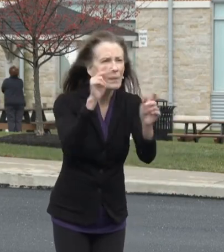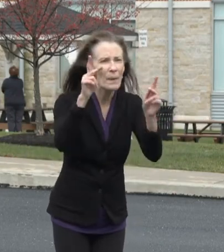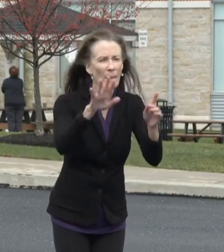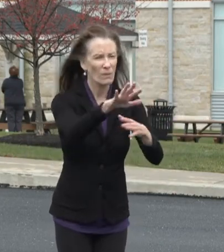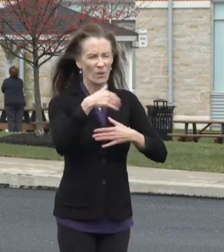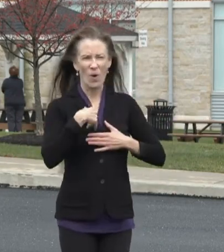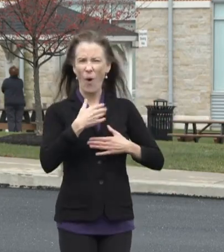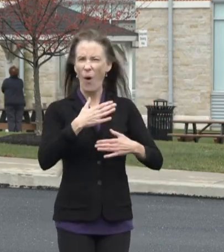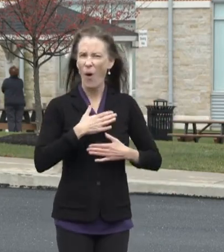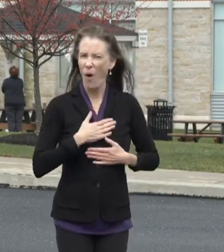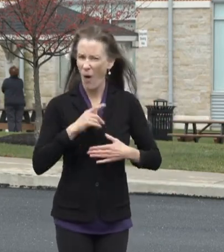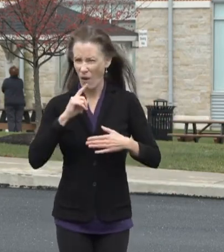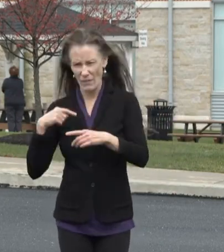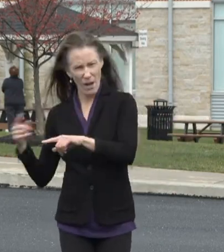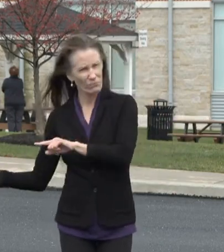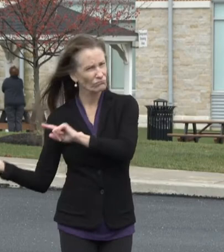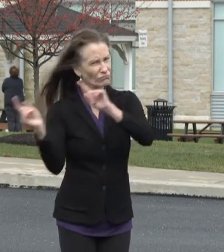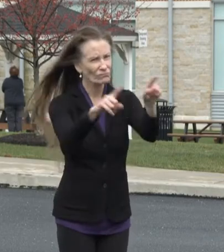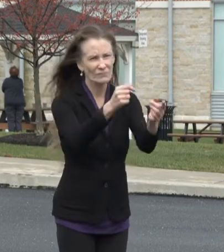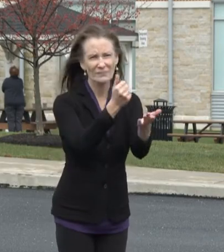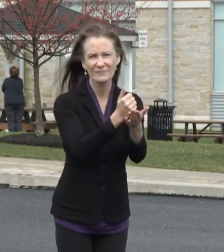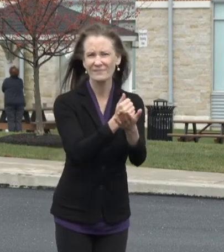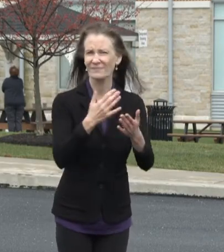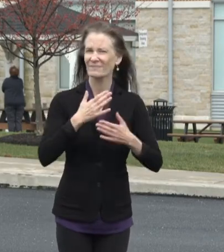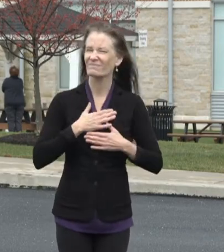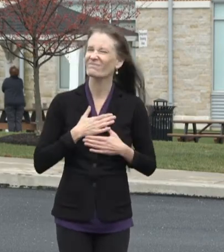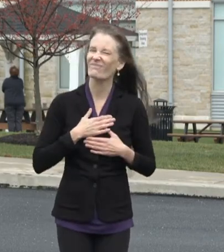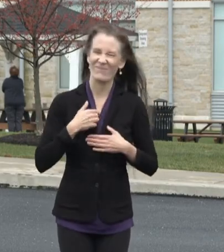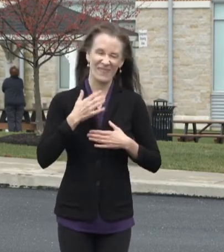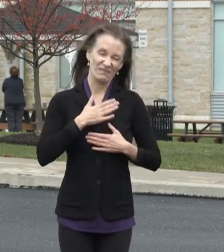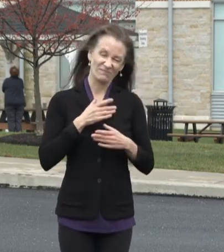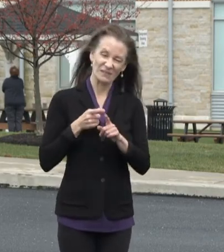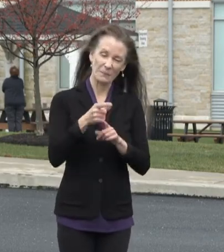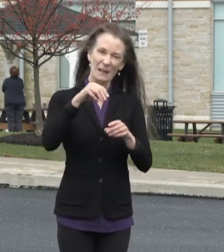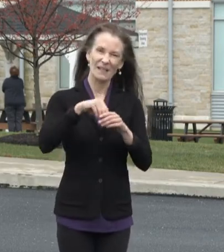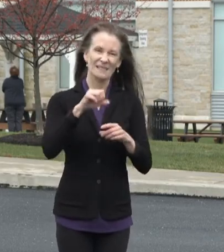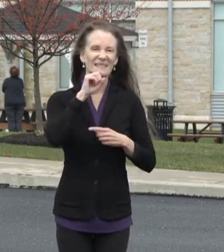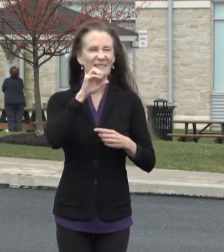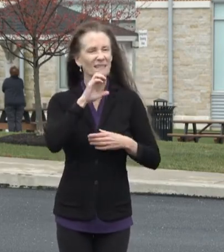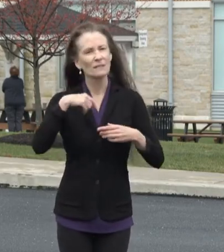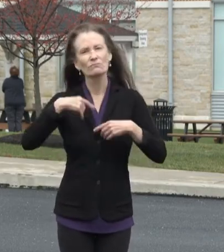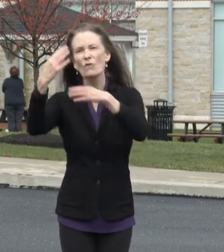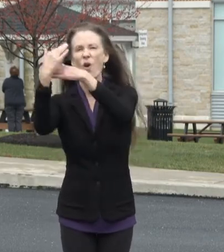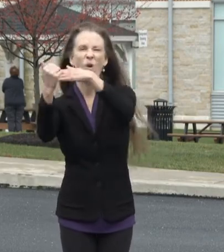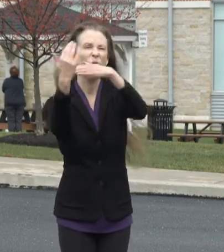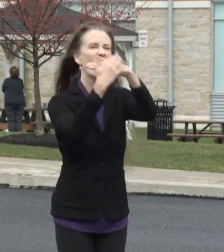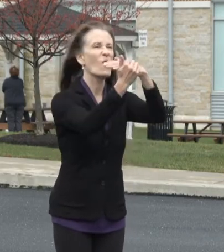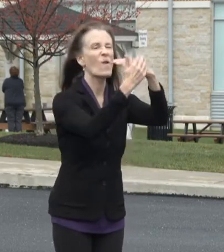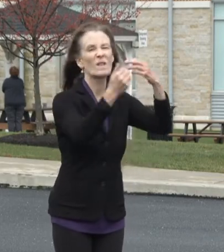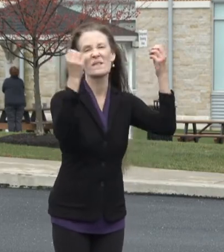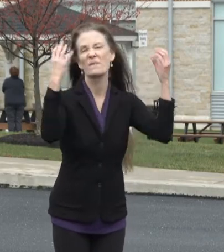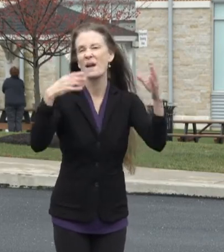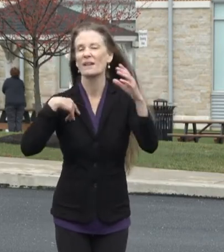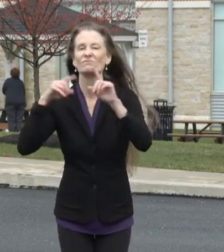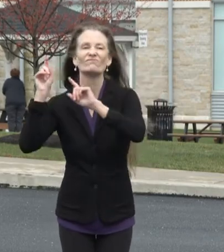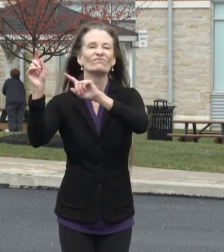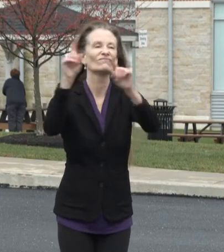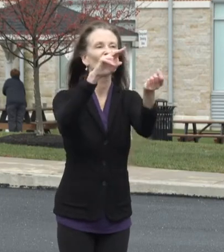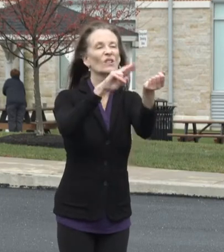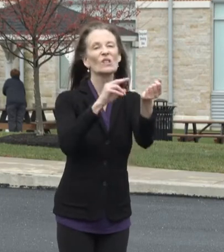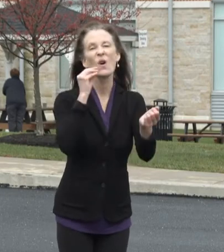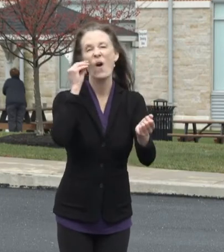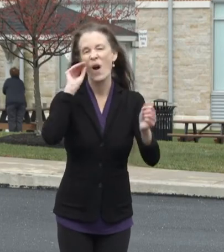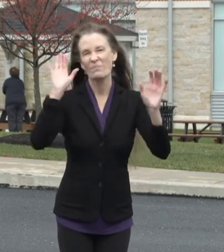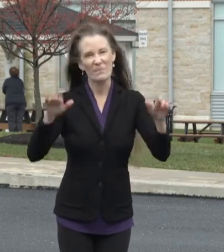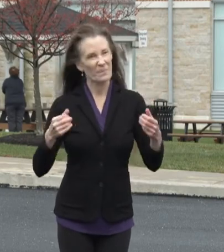it's truly my calling for older people. I've been involved in nursing homes my entire medical career. Before, when I was a